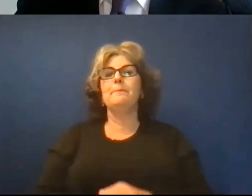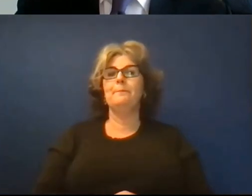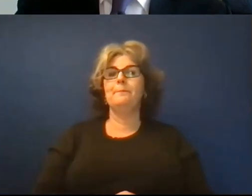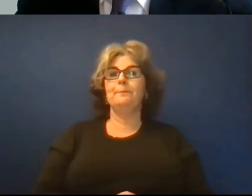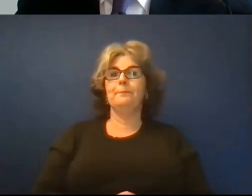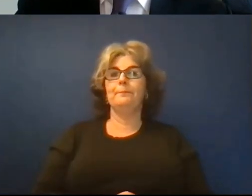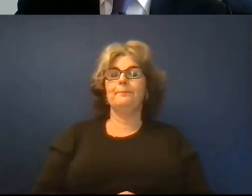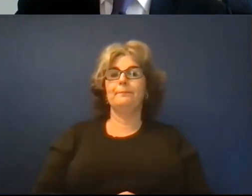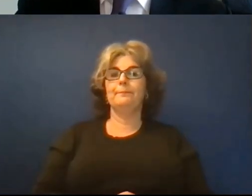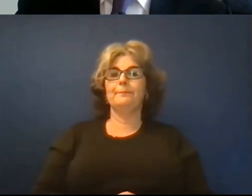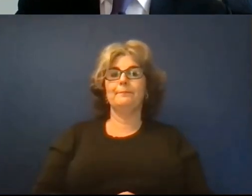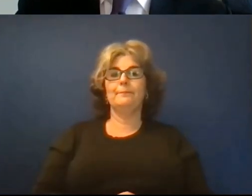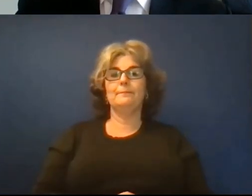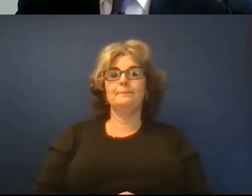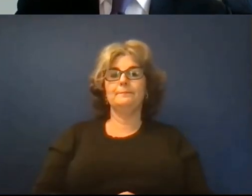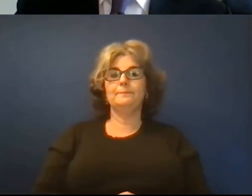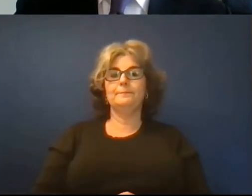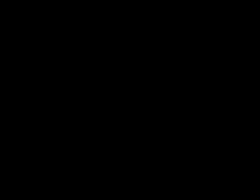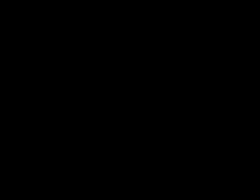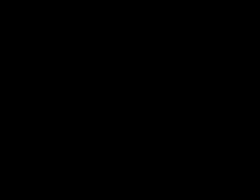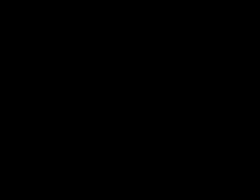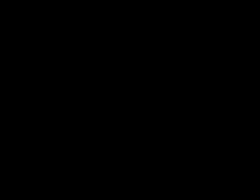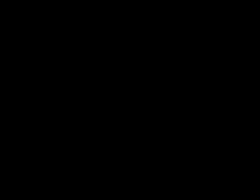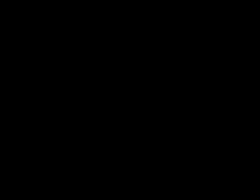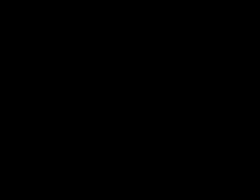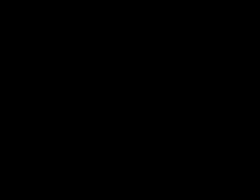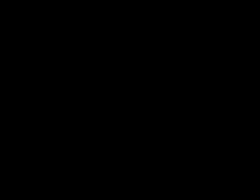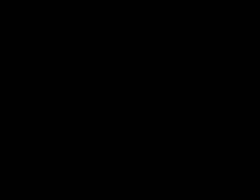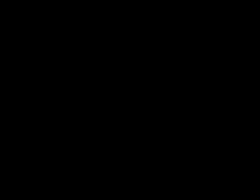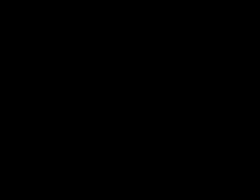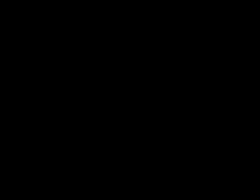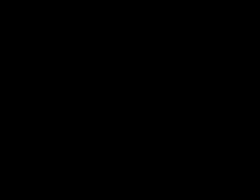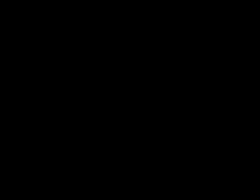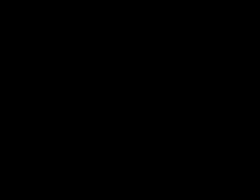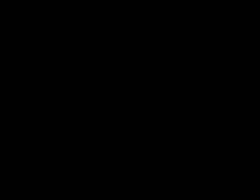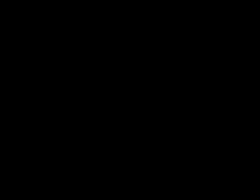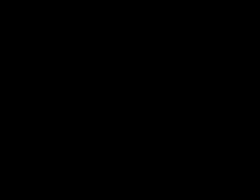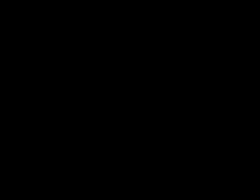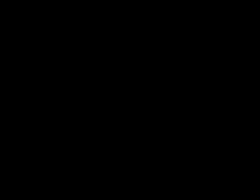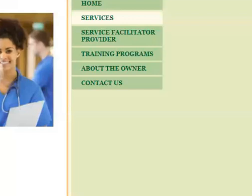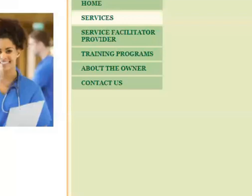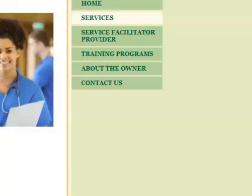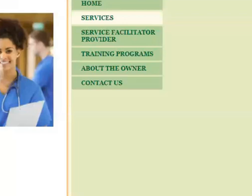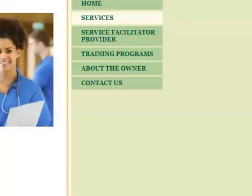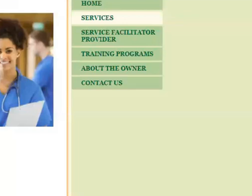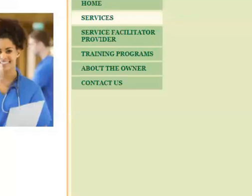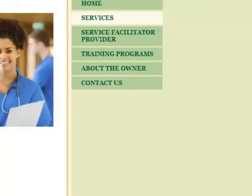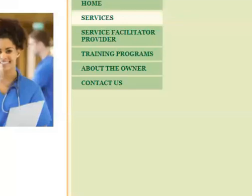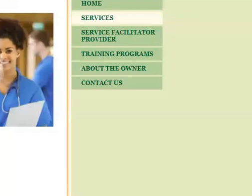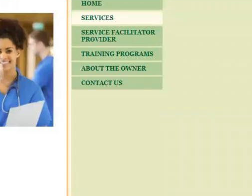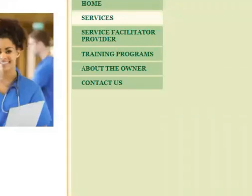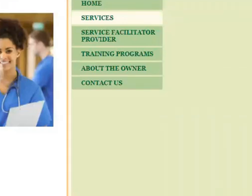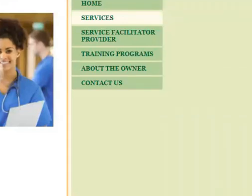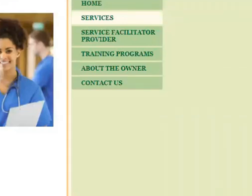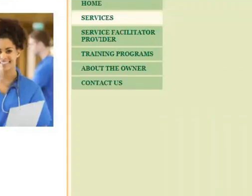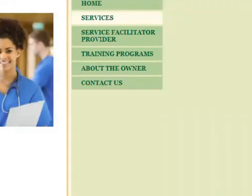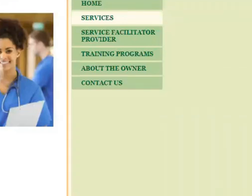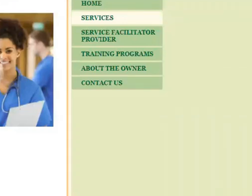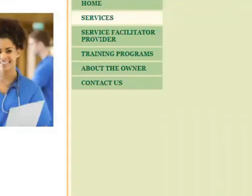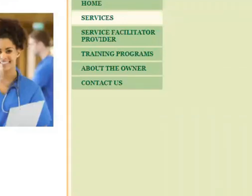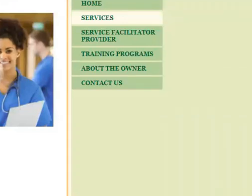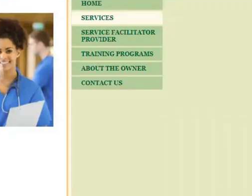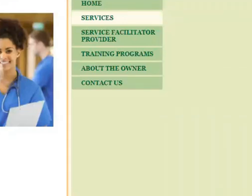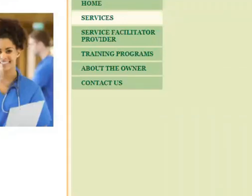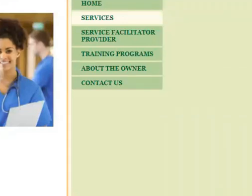again. And we're going to hop over to Love Thy Neighbor, which is Nurse